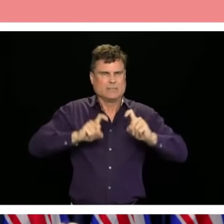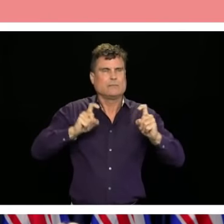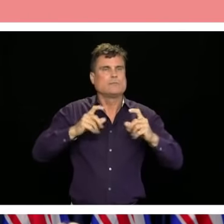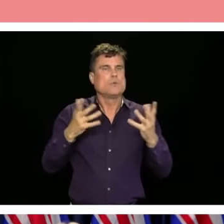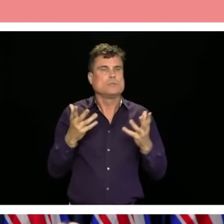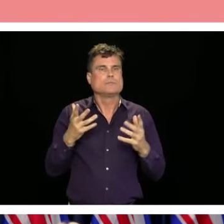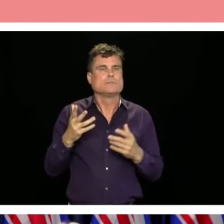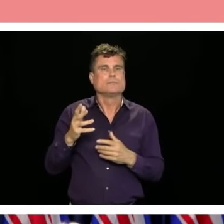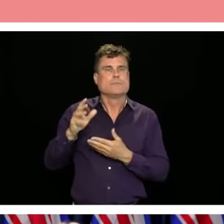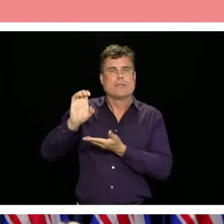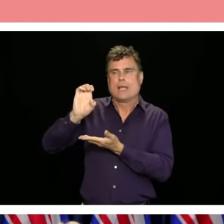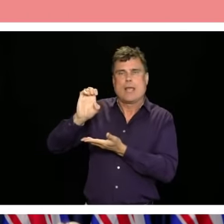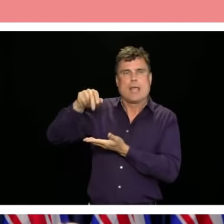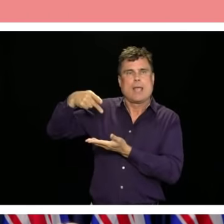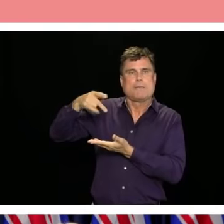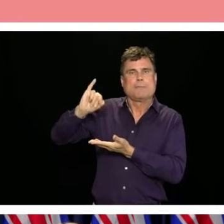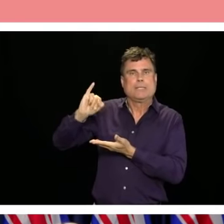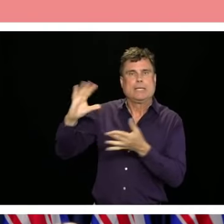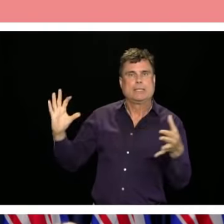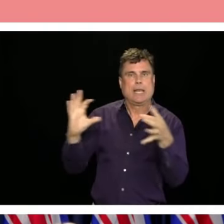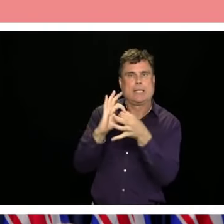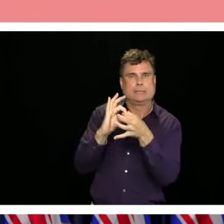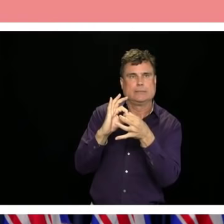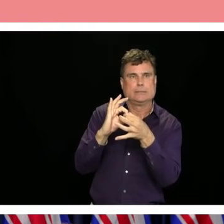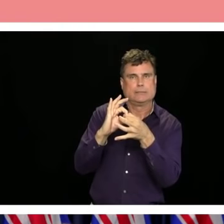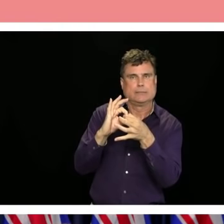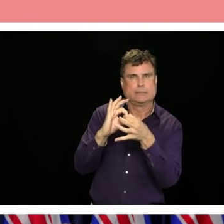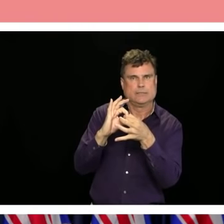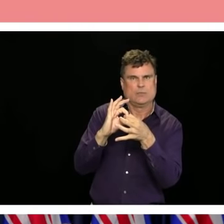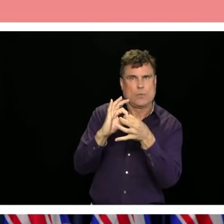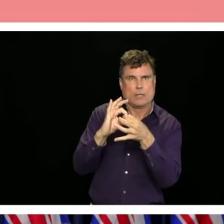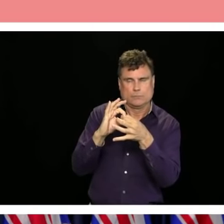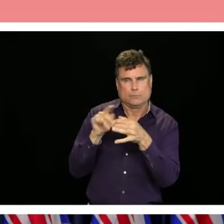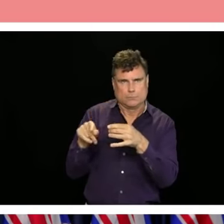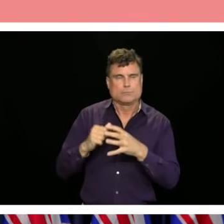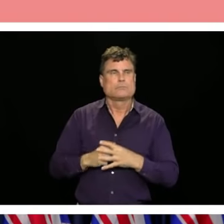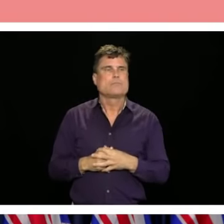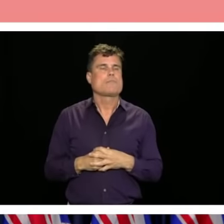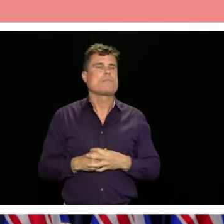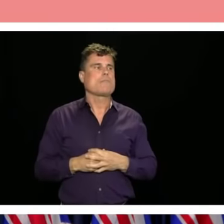us and cases for us to follow systematically going forward.